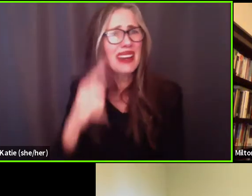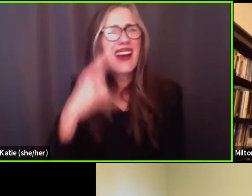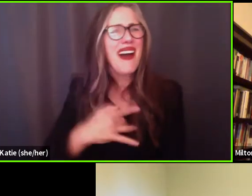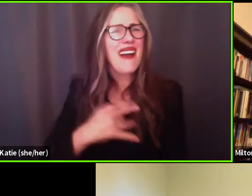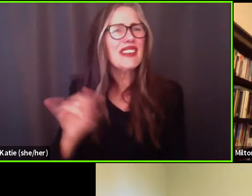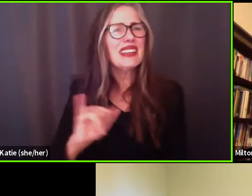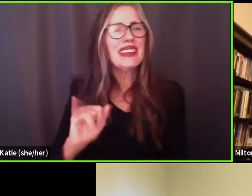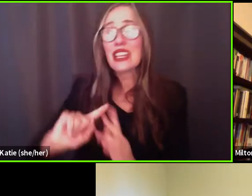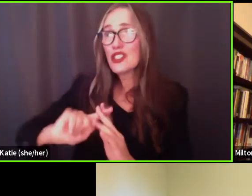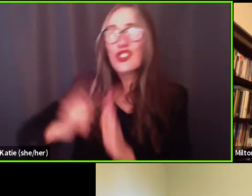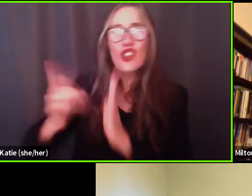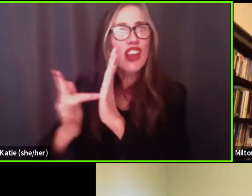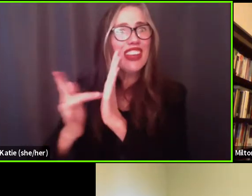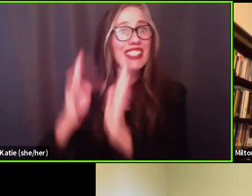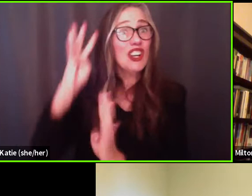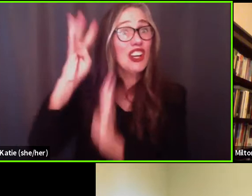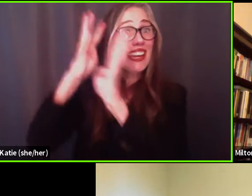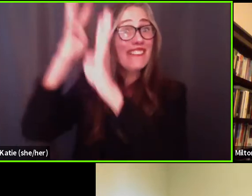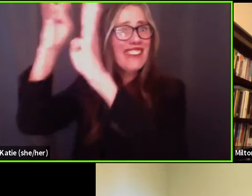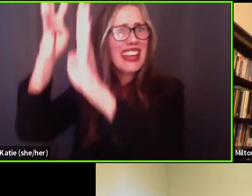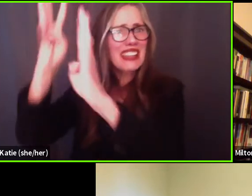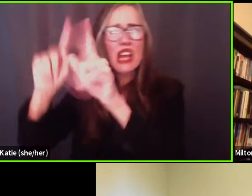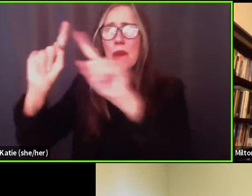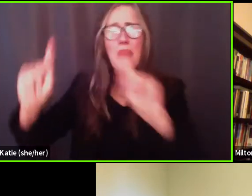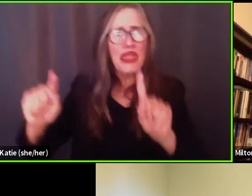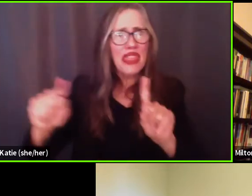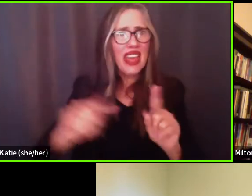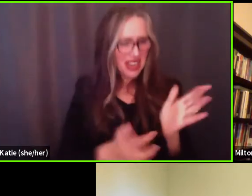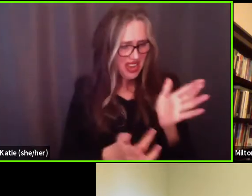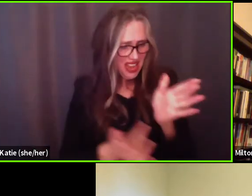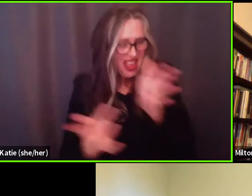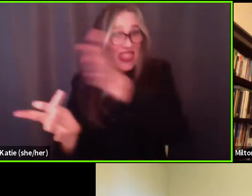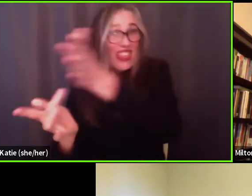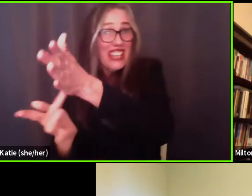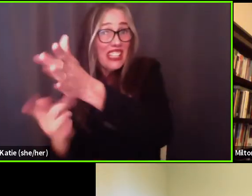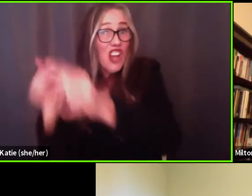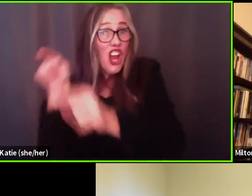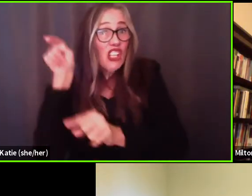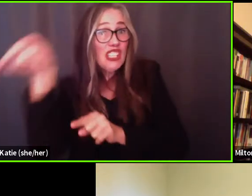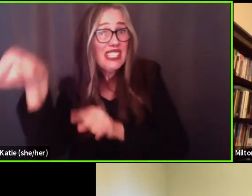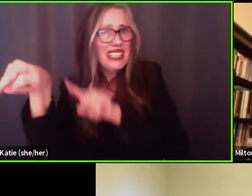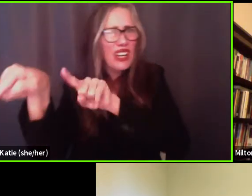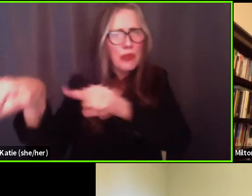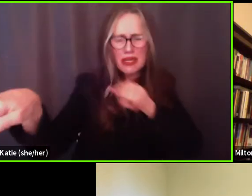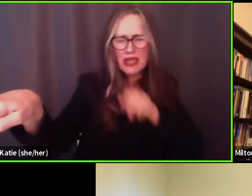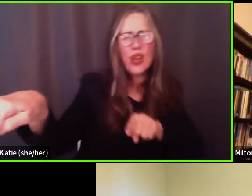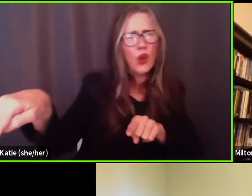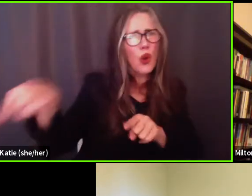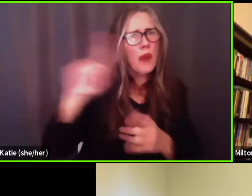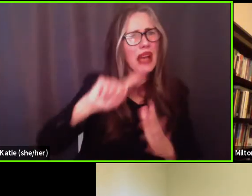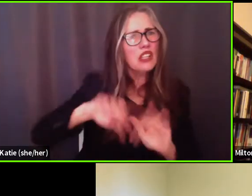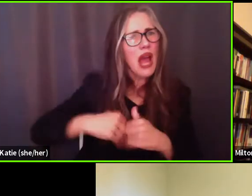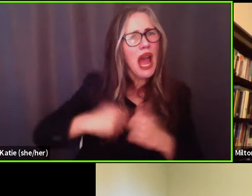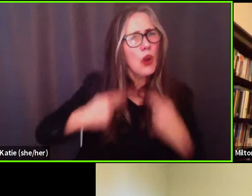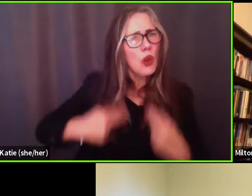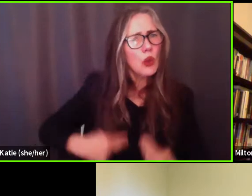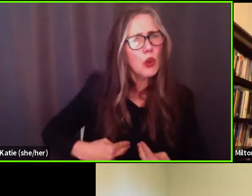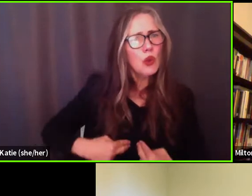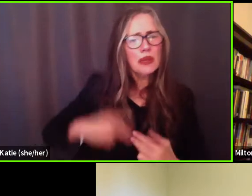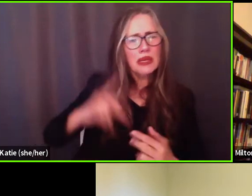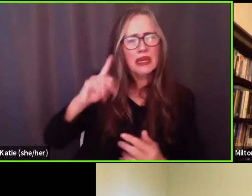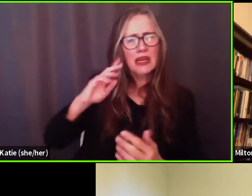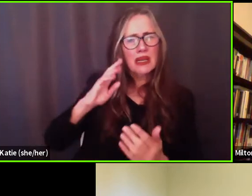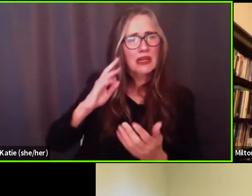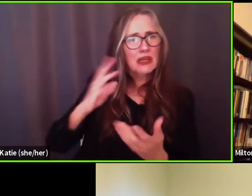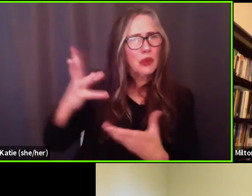certainly these aspirations out there and the technology is moving forward um you know we see um we're seeing technologies that such as marxist